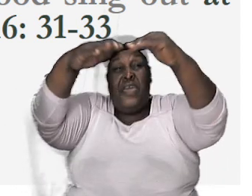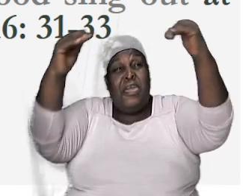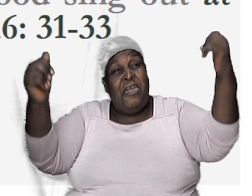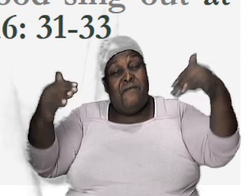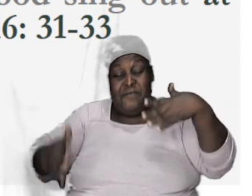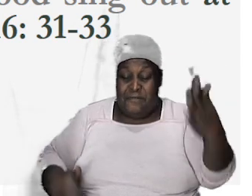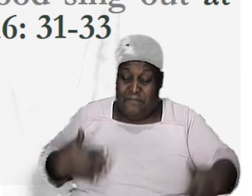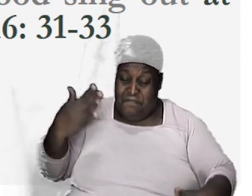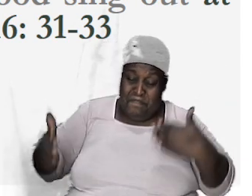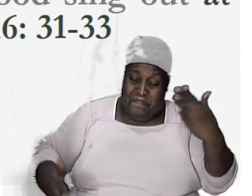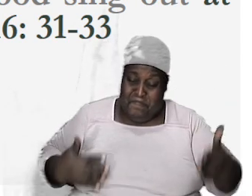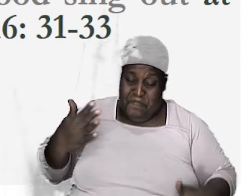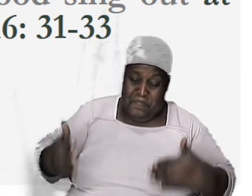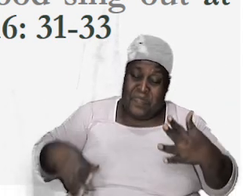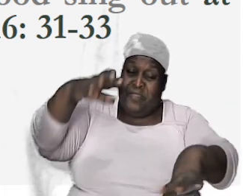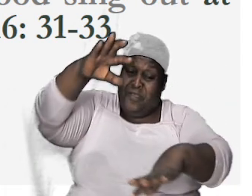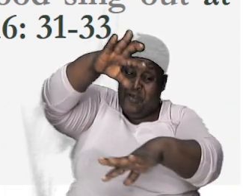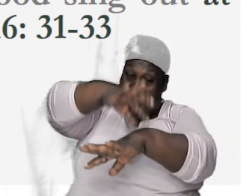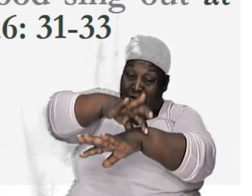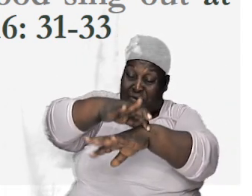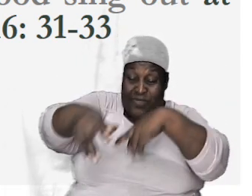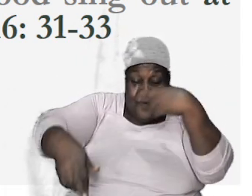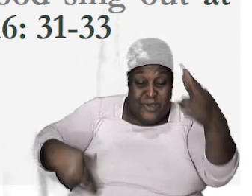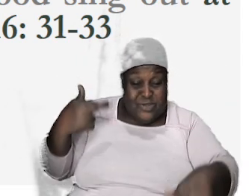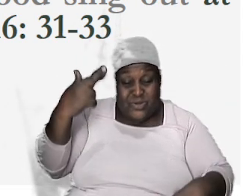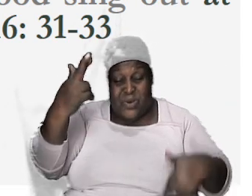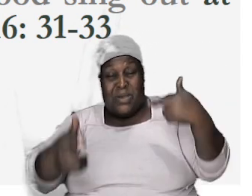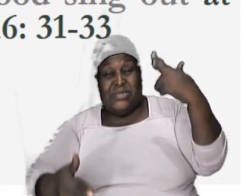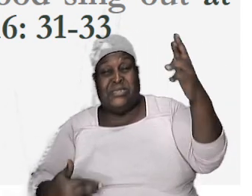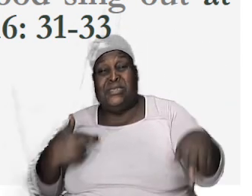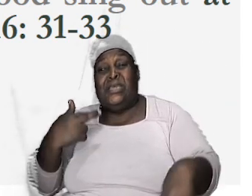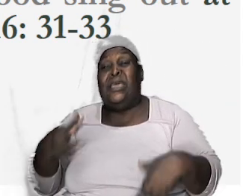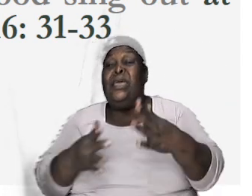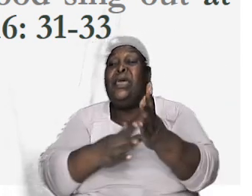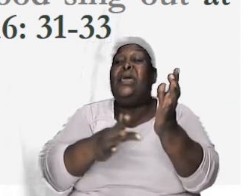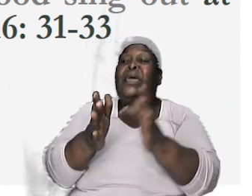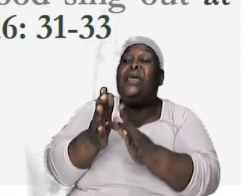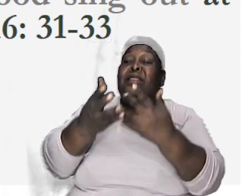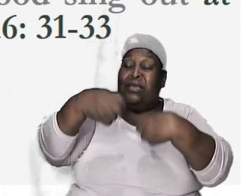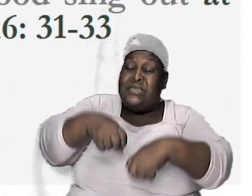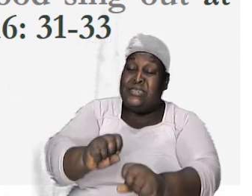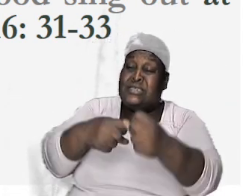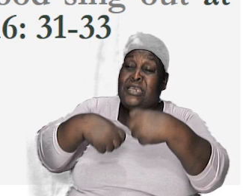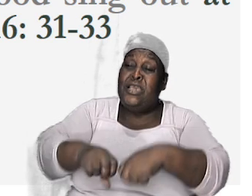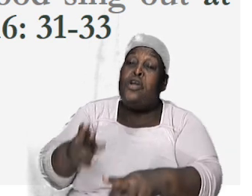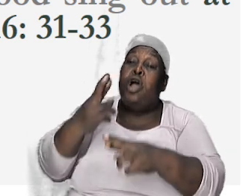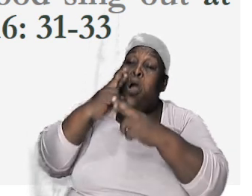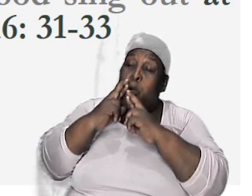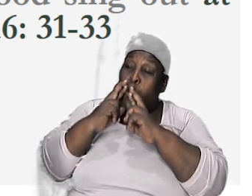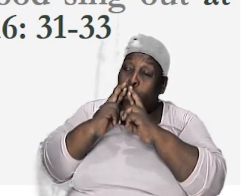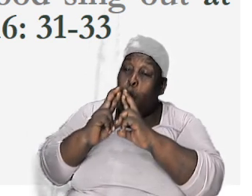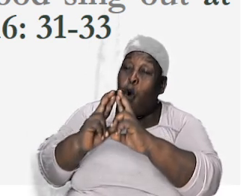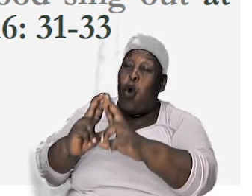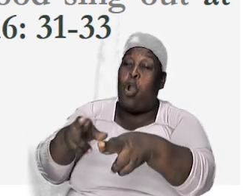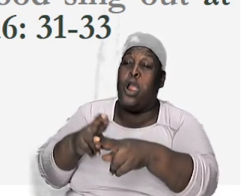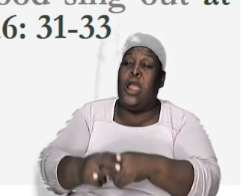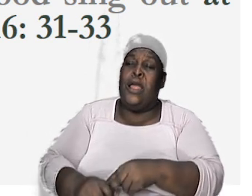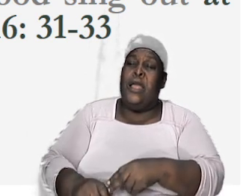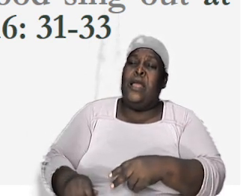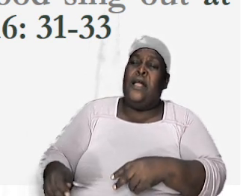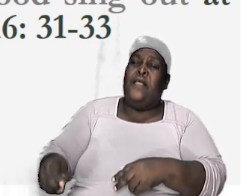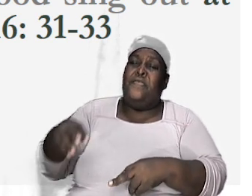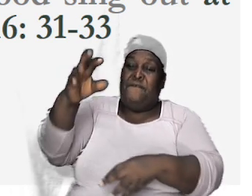glad. The Bible said, the earth rejoice. The Bible says, the sea roar. The Bible says, the